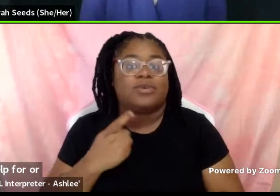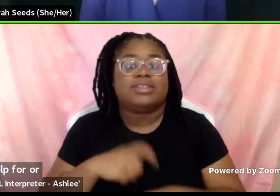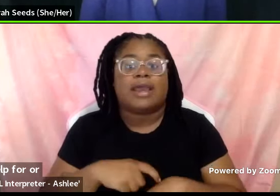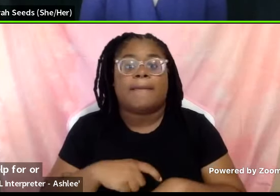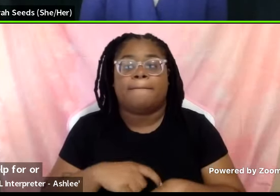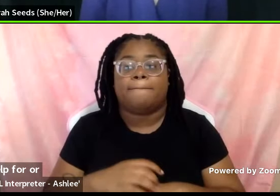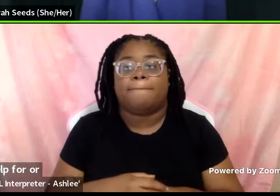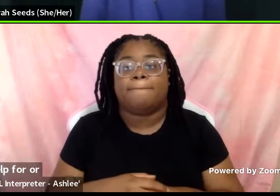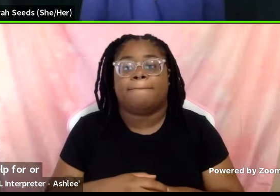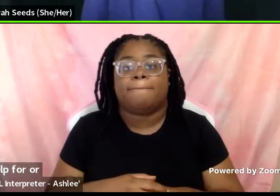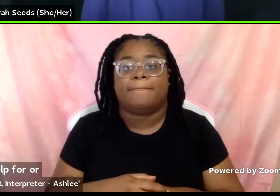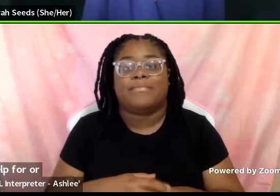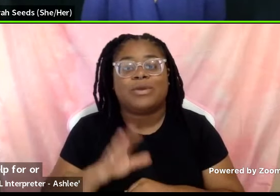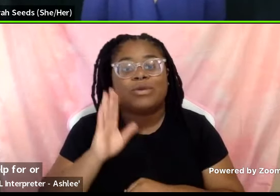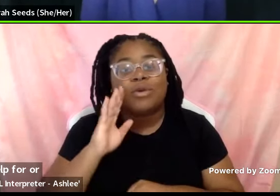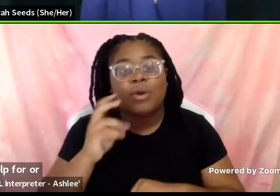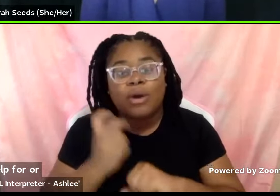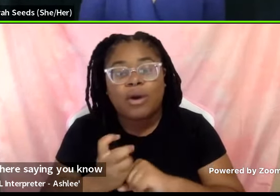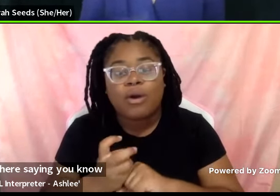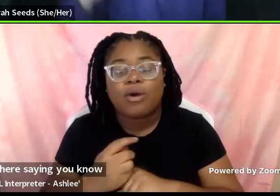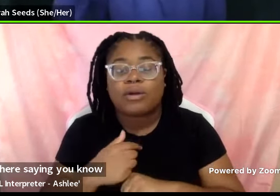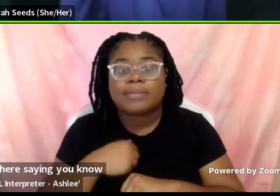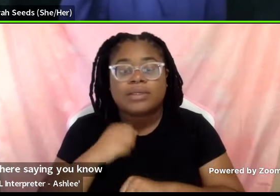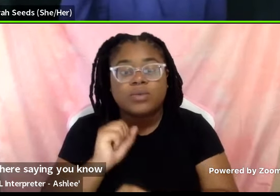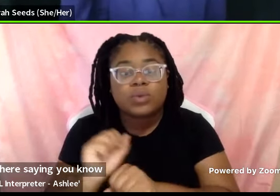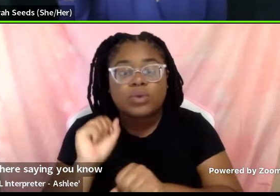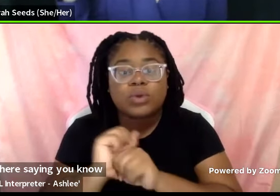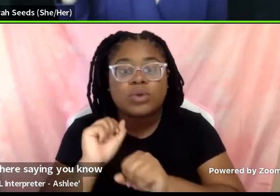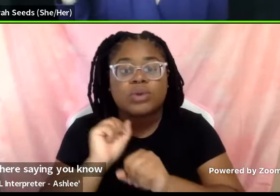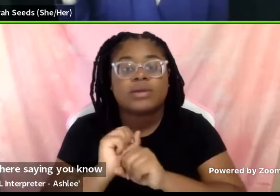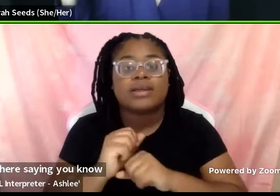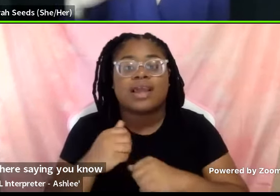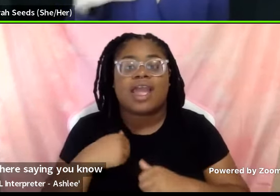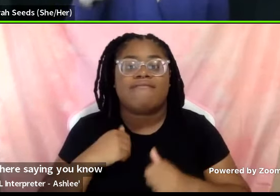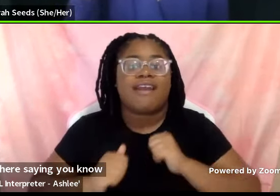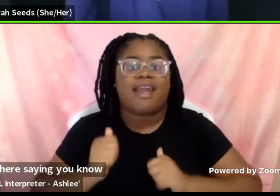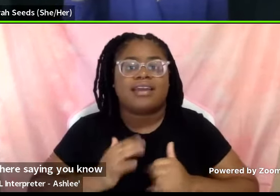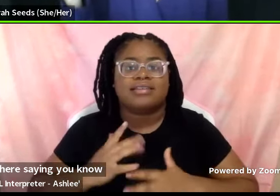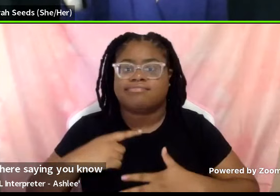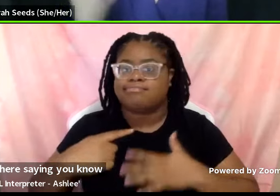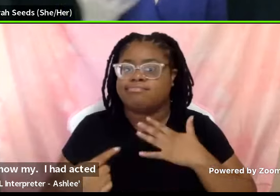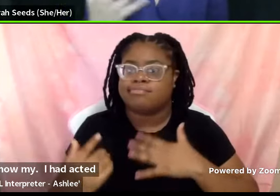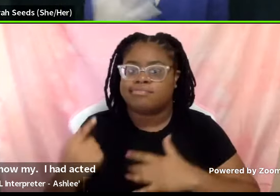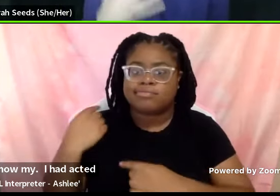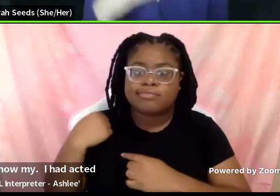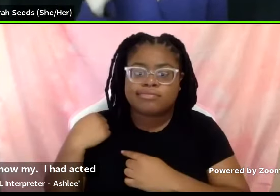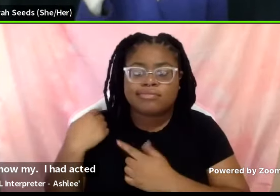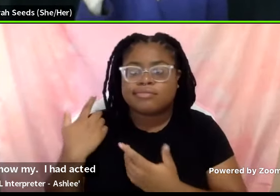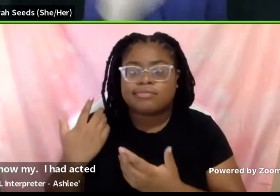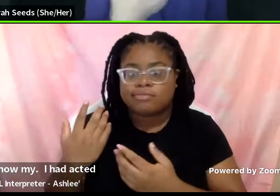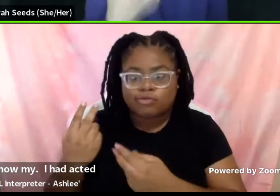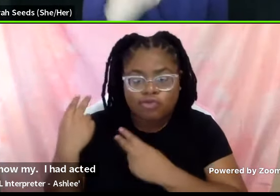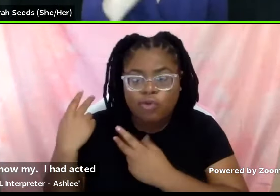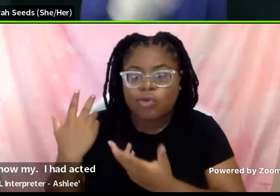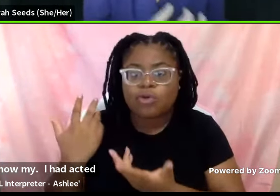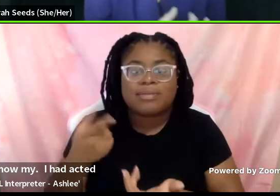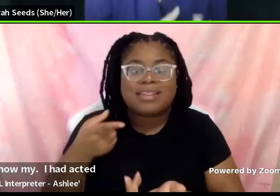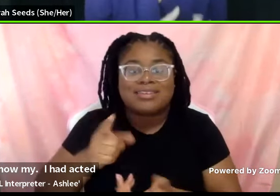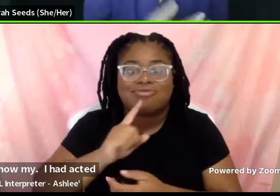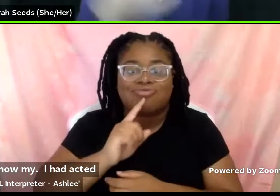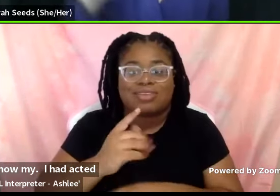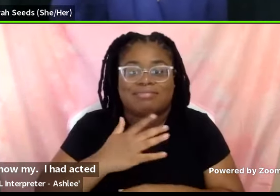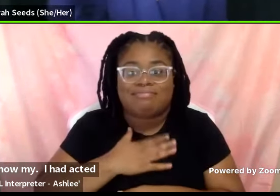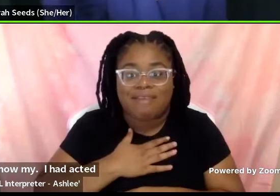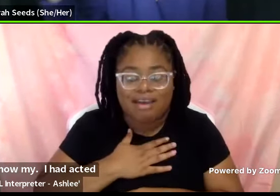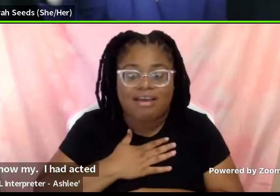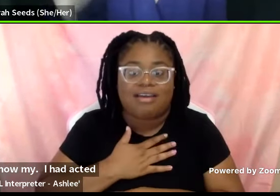know how hard I work, I had acted in a bunch of things, but I was like, this is my first real foray into like from the ground up